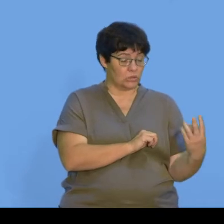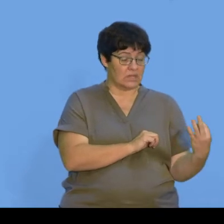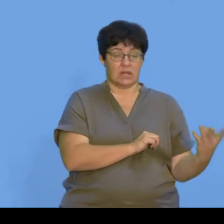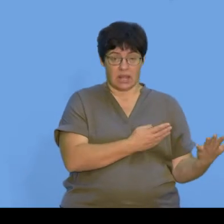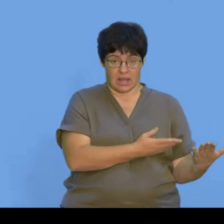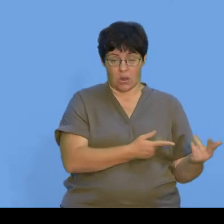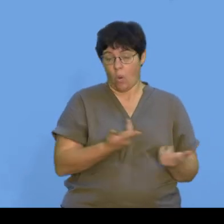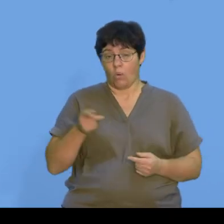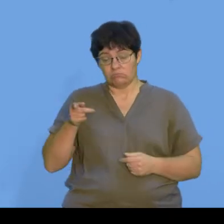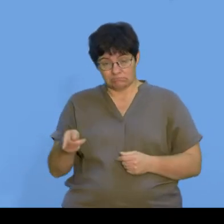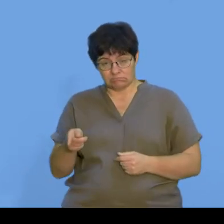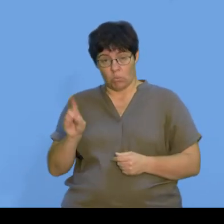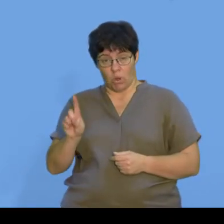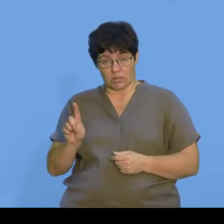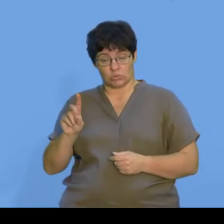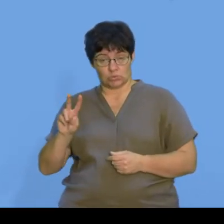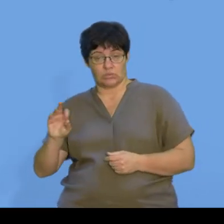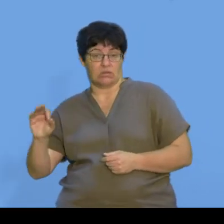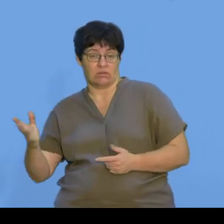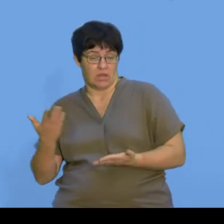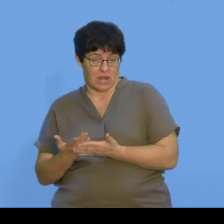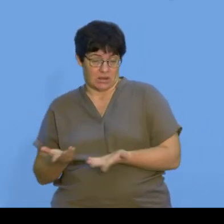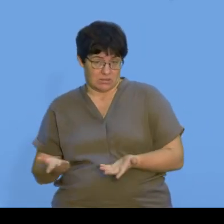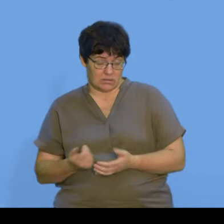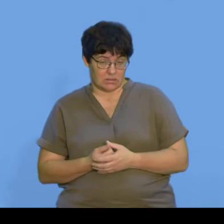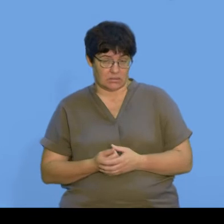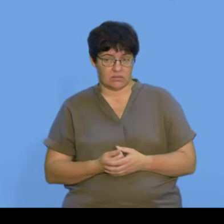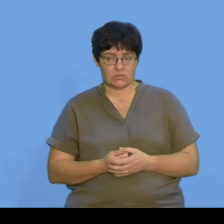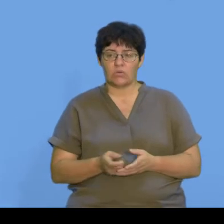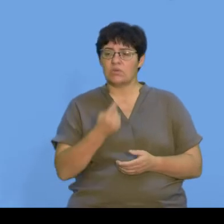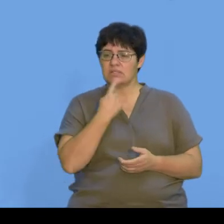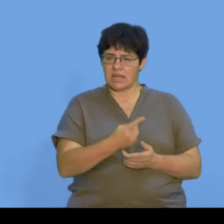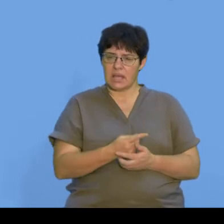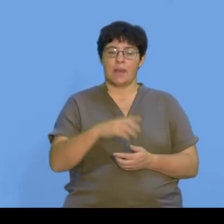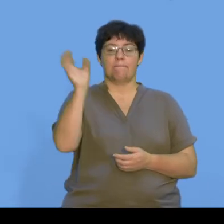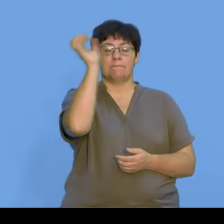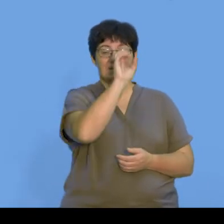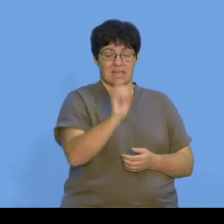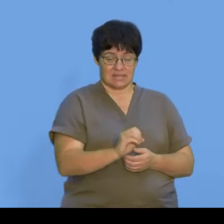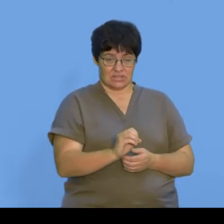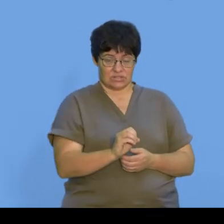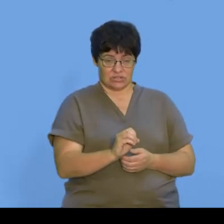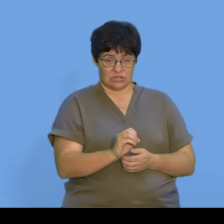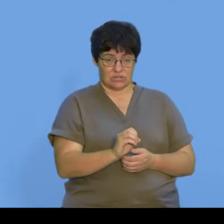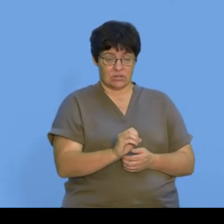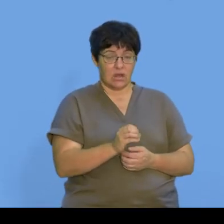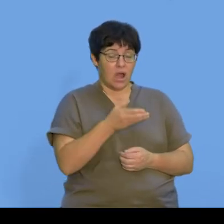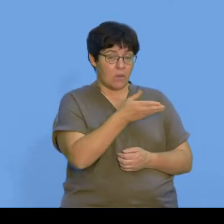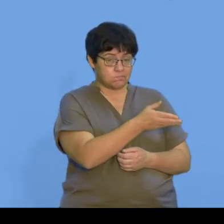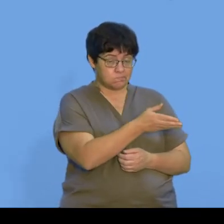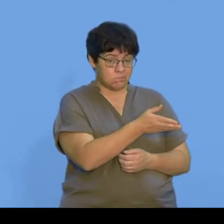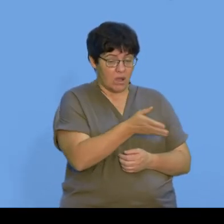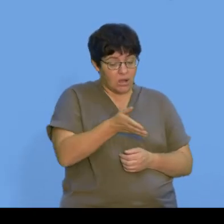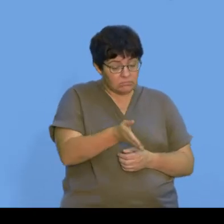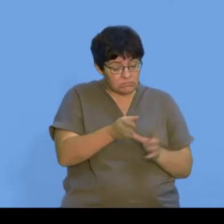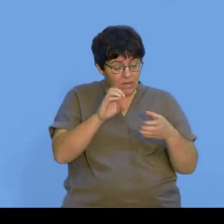to take that as well into account. So over and above, we are saying that the percentage of an element in a compound is the